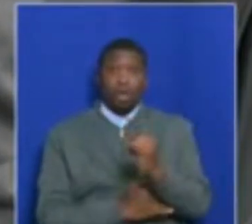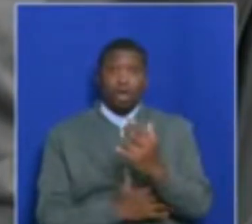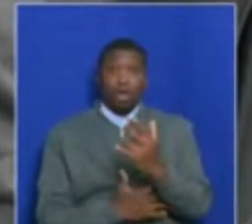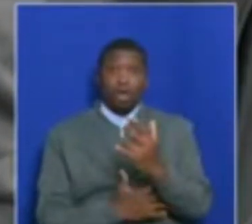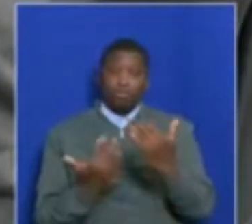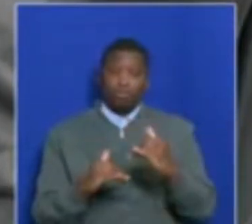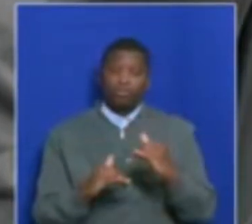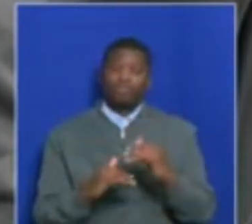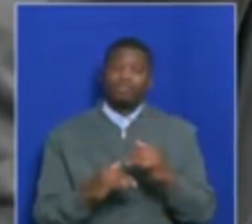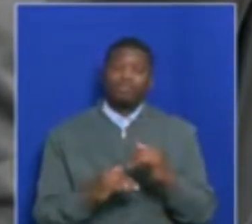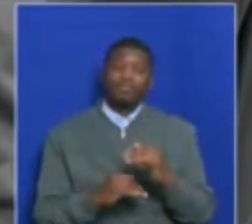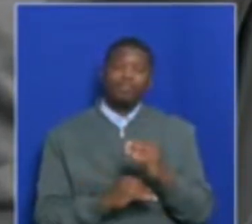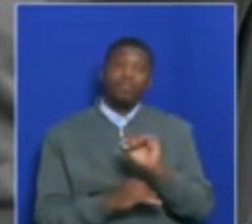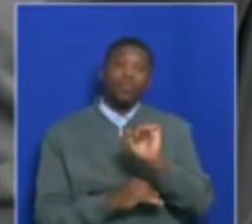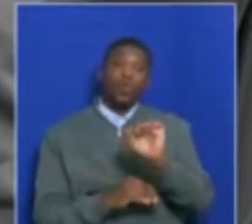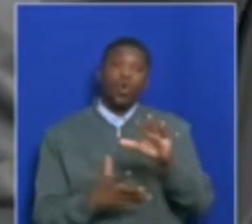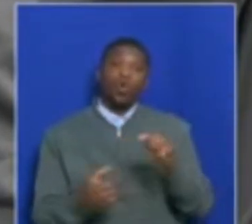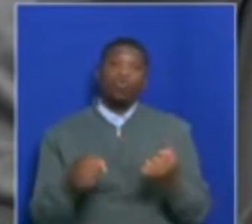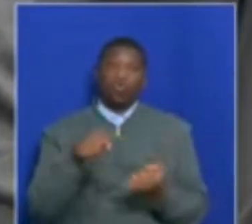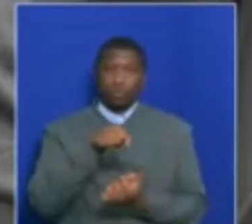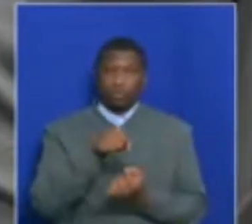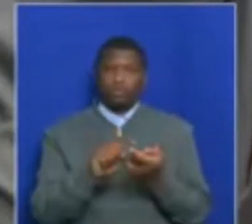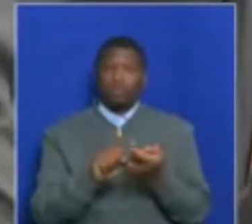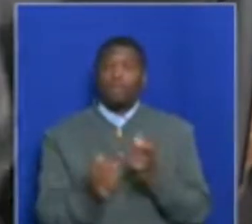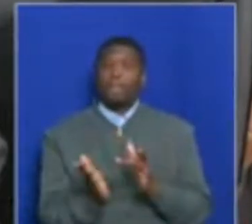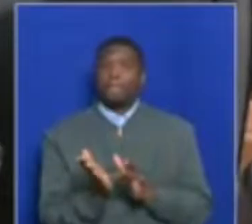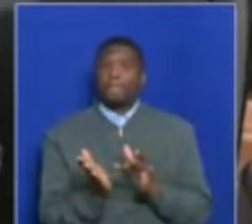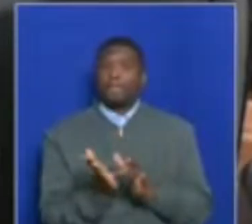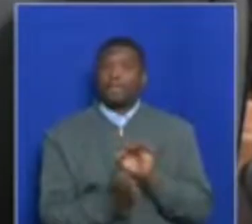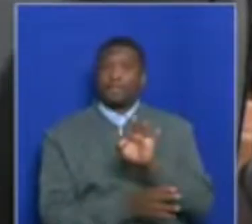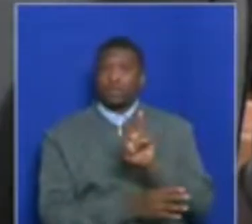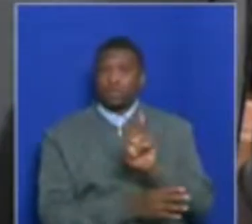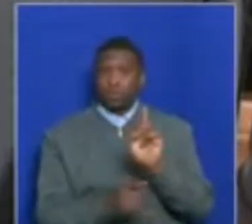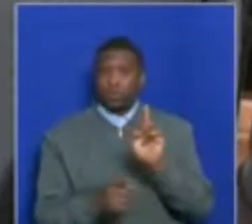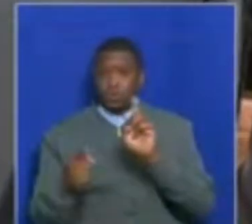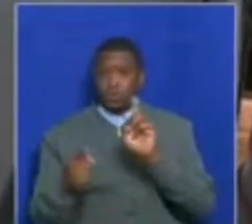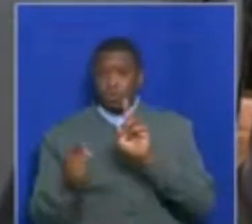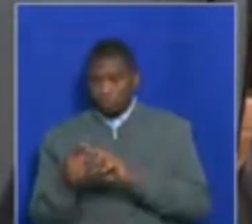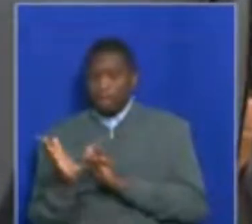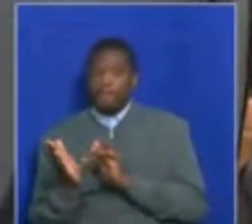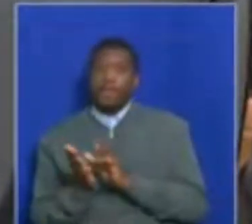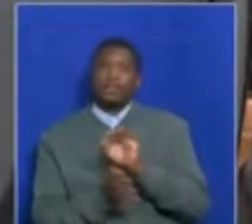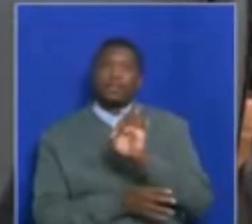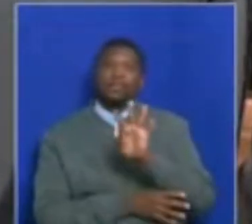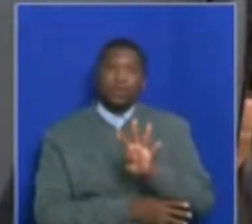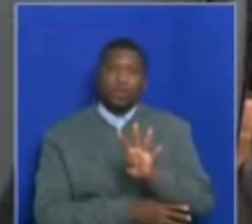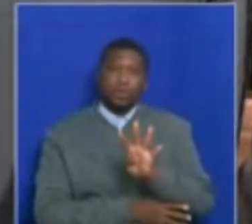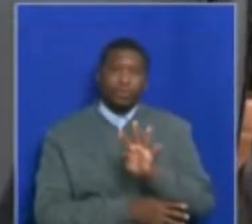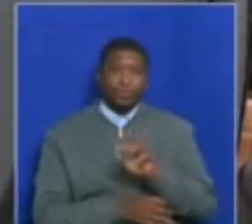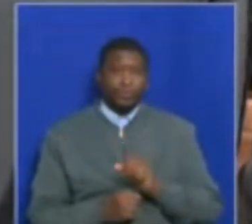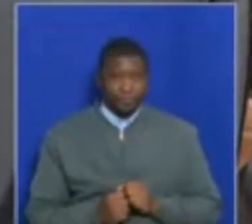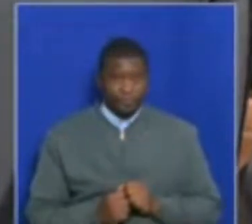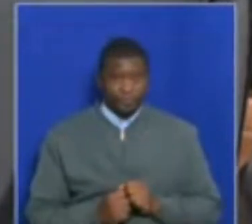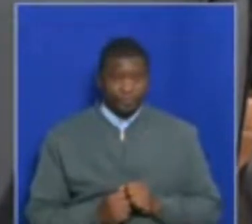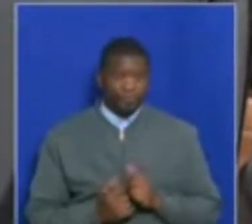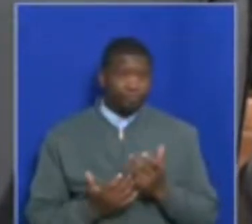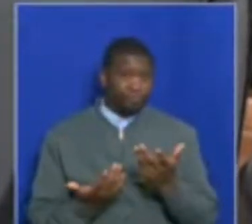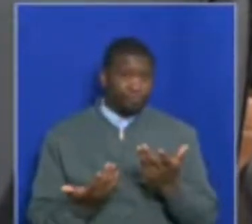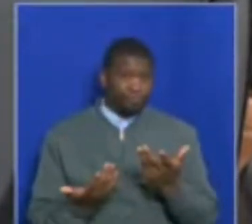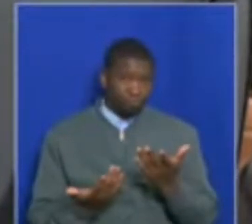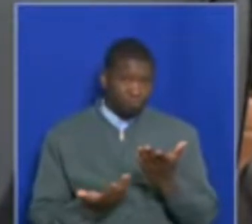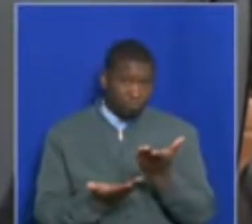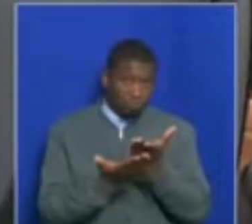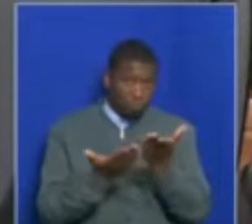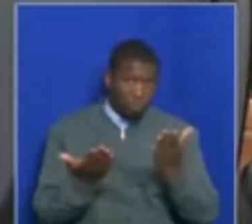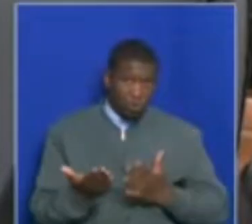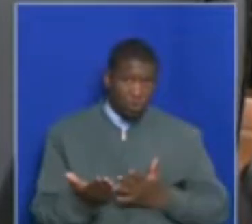32 through to page 34. I wonder if you want to take the Commission through